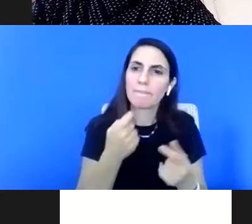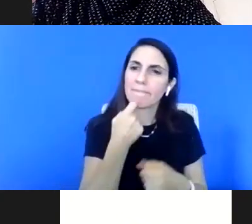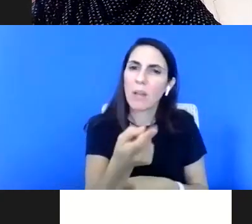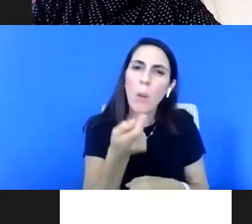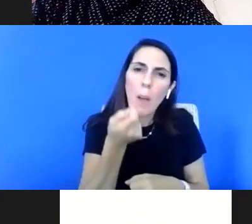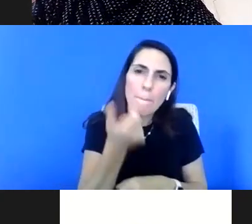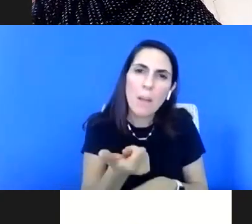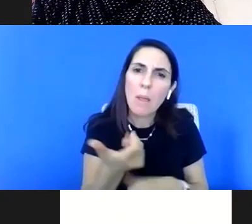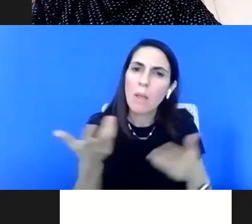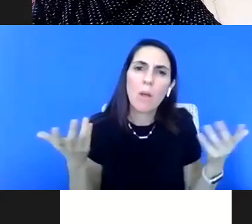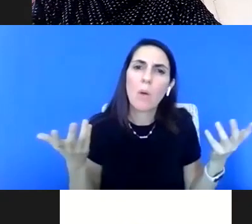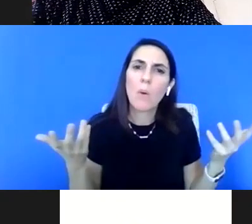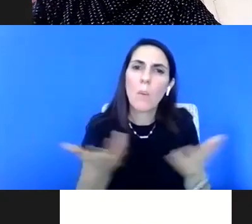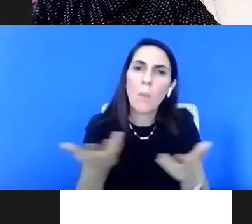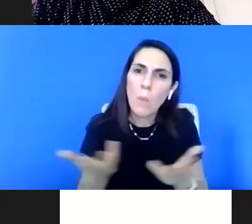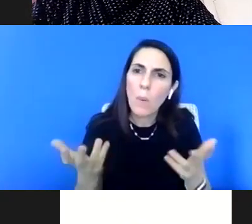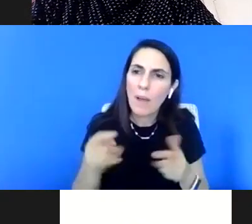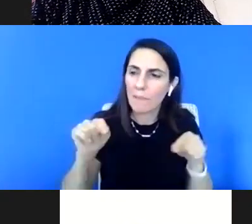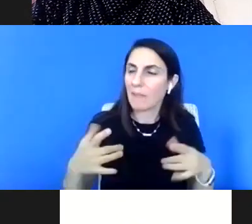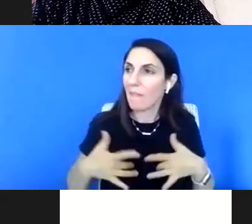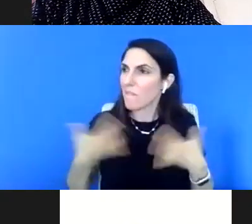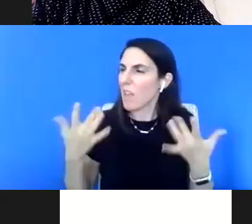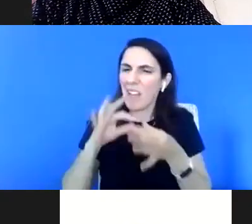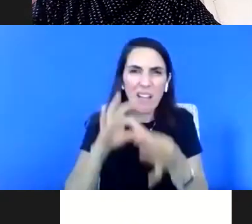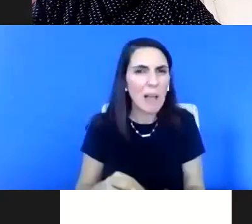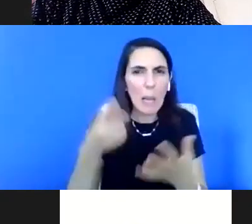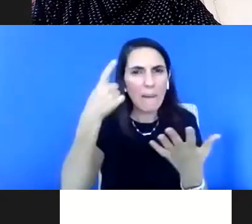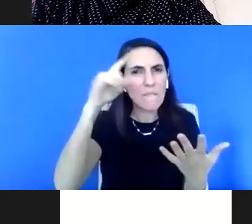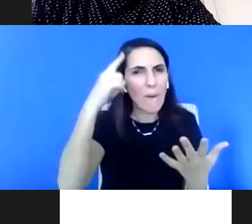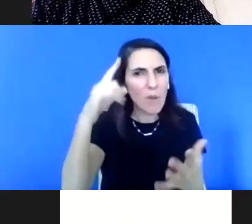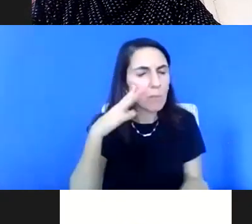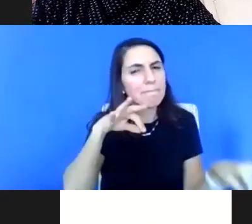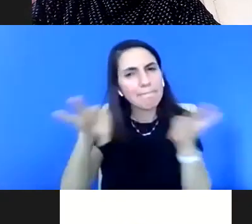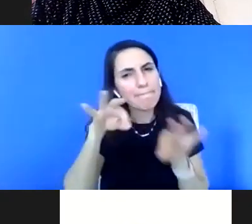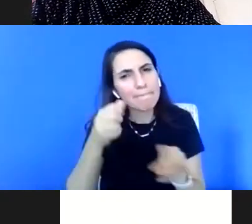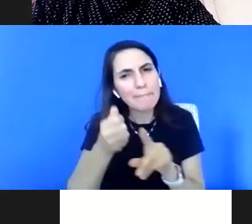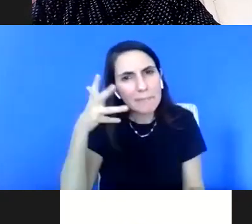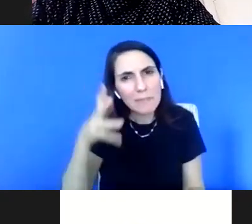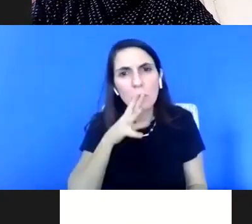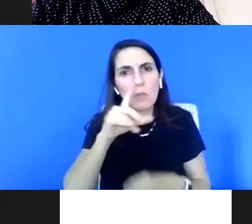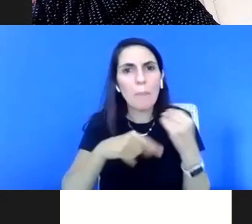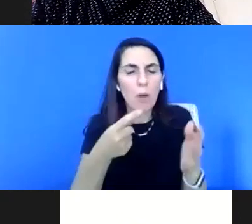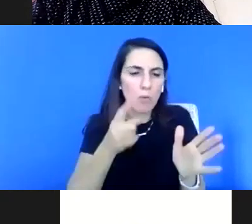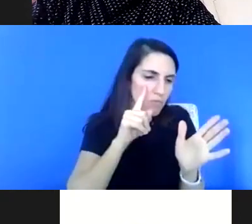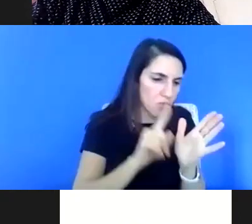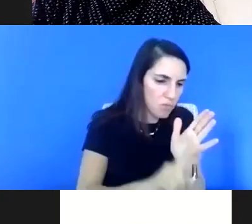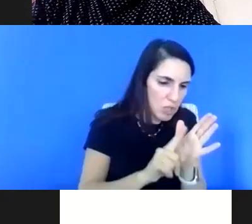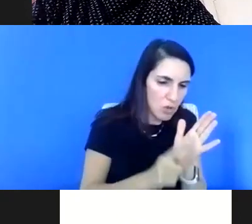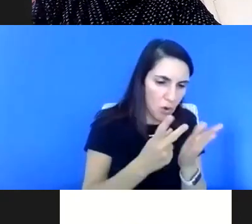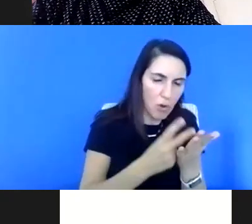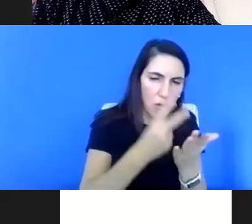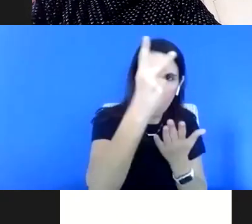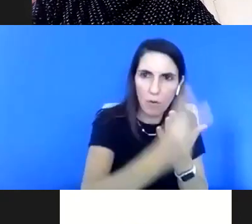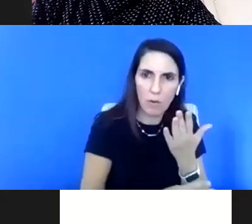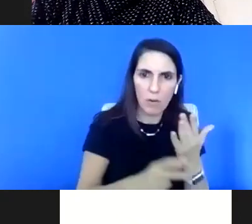bit about what this event is about. It's going to talk about a research program which is called All